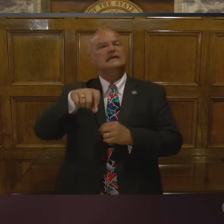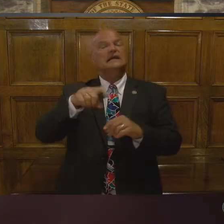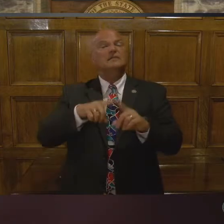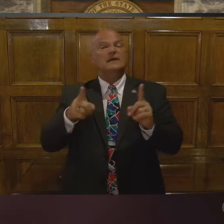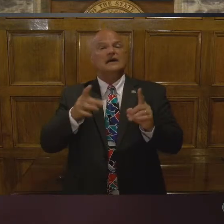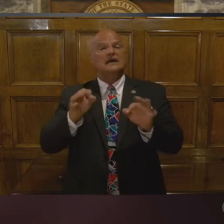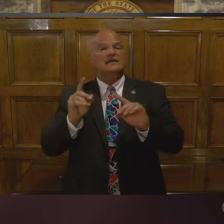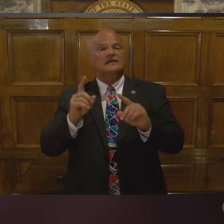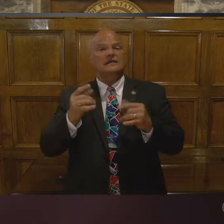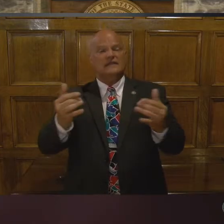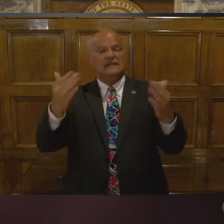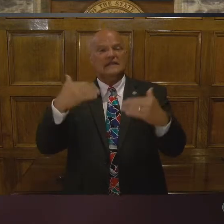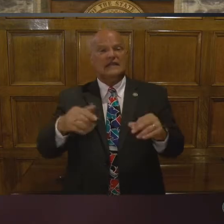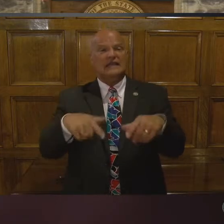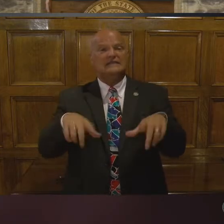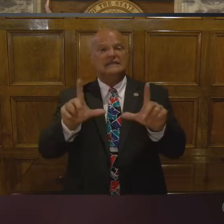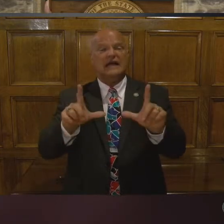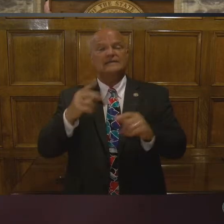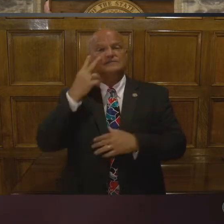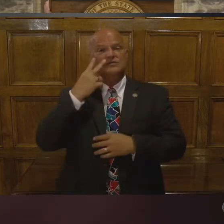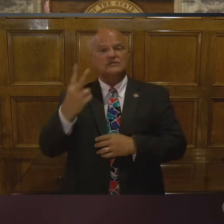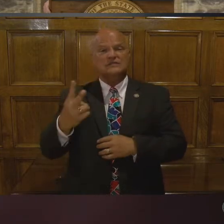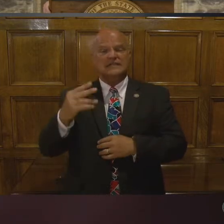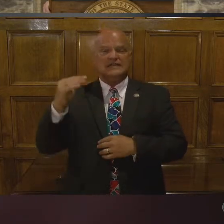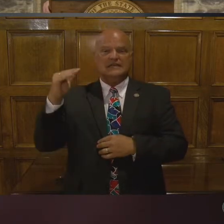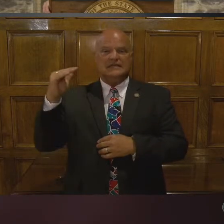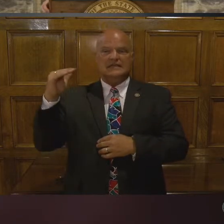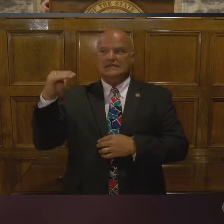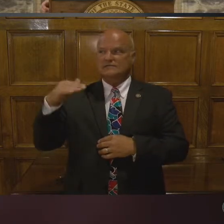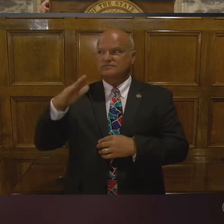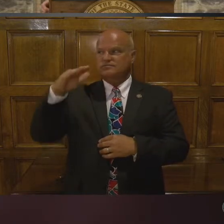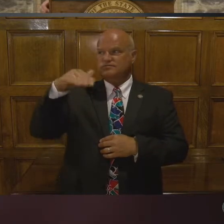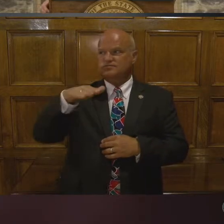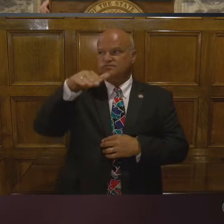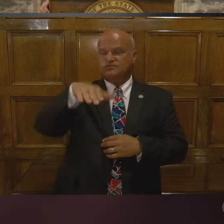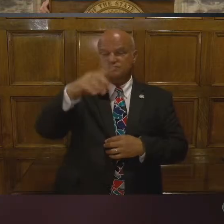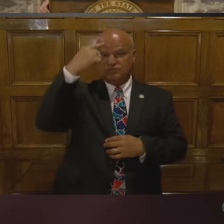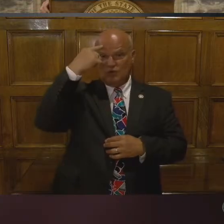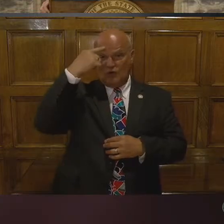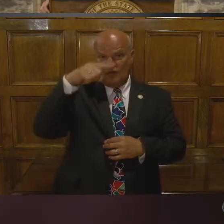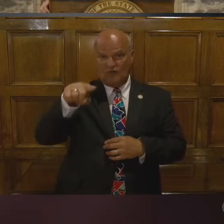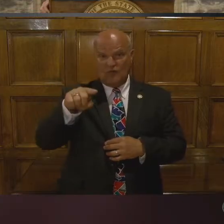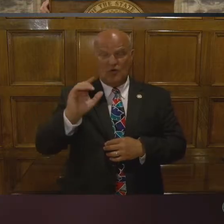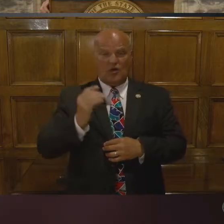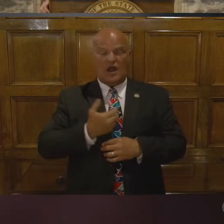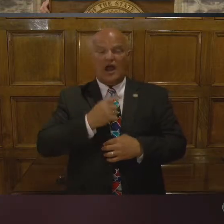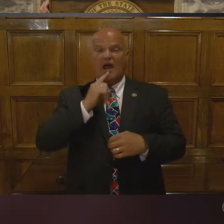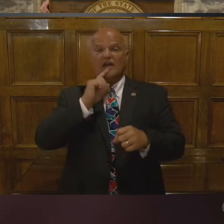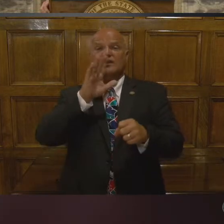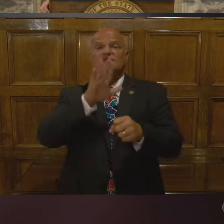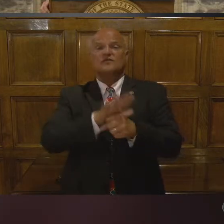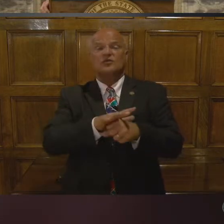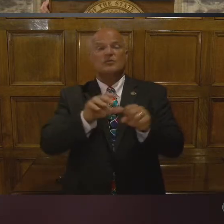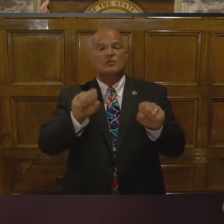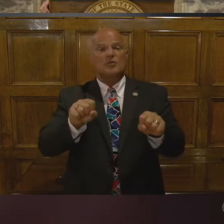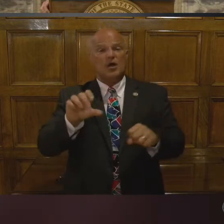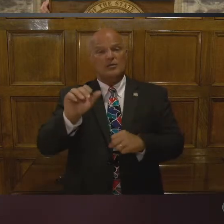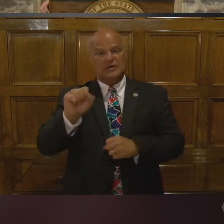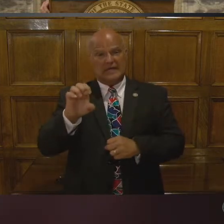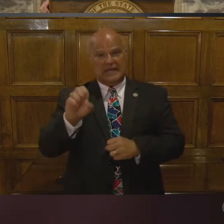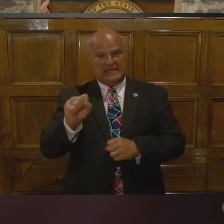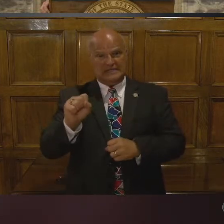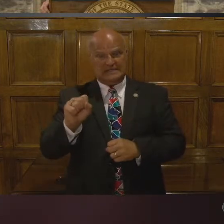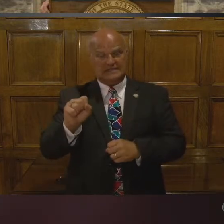if you go to the next slide, you'll see the trend line for our confirmed and probable